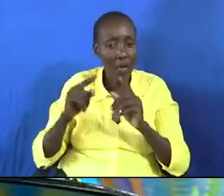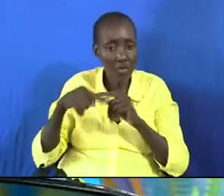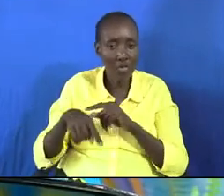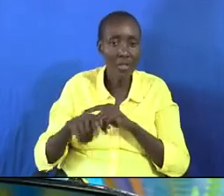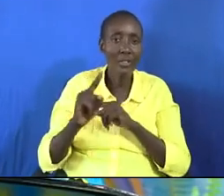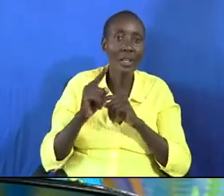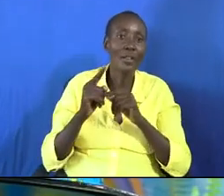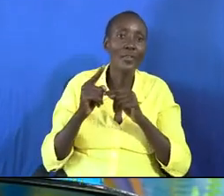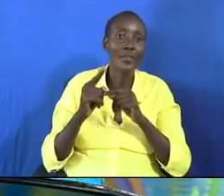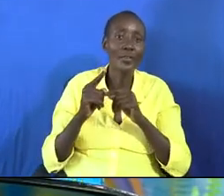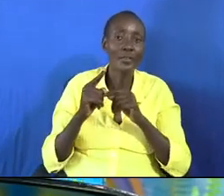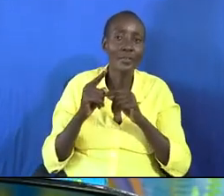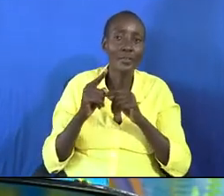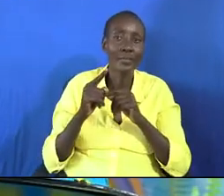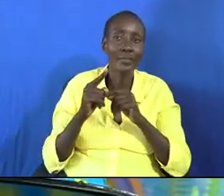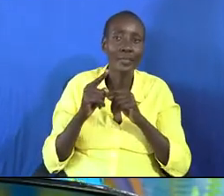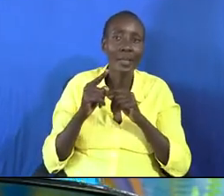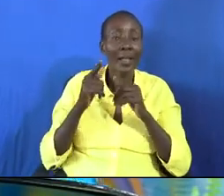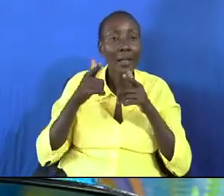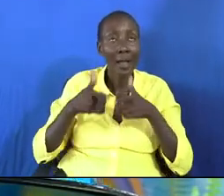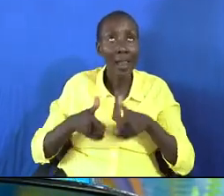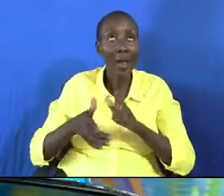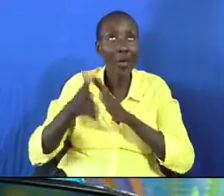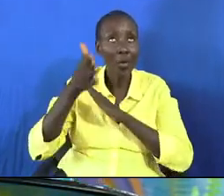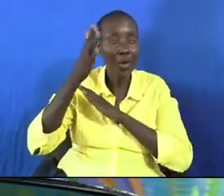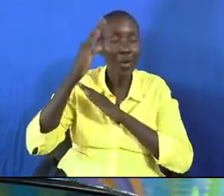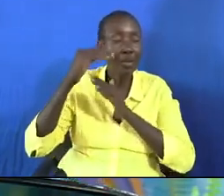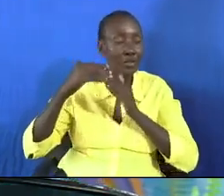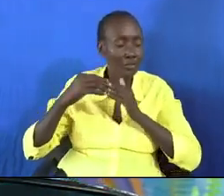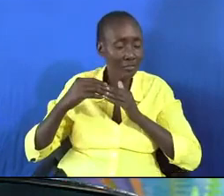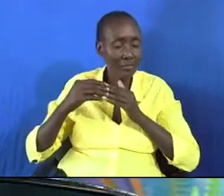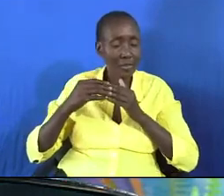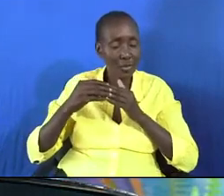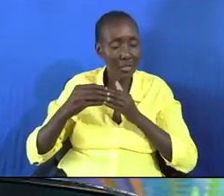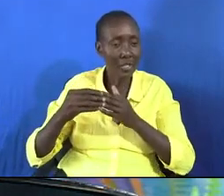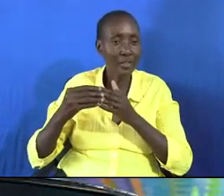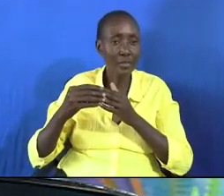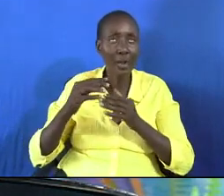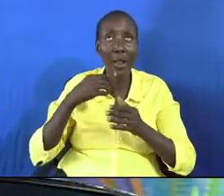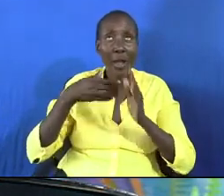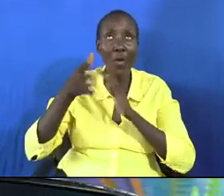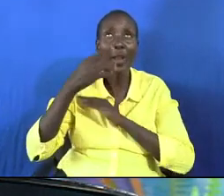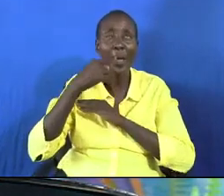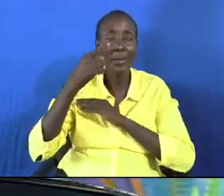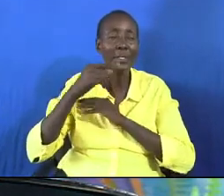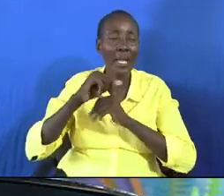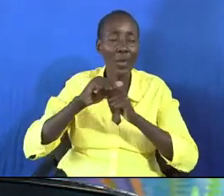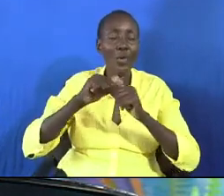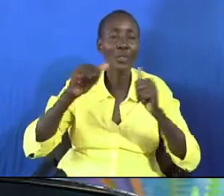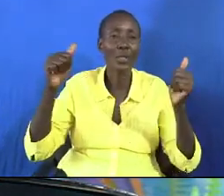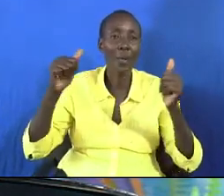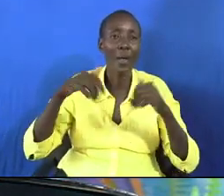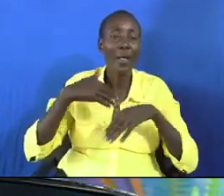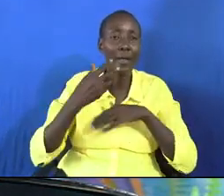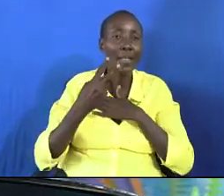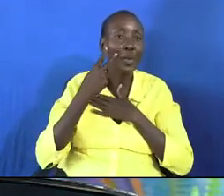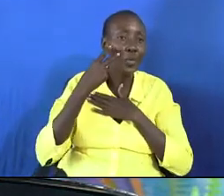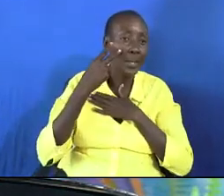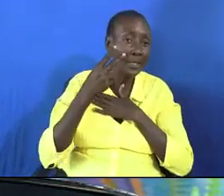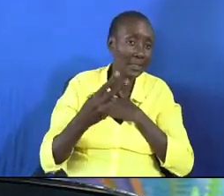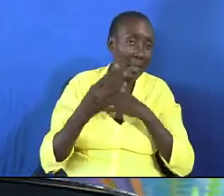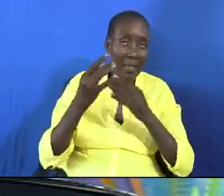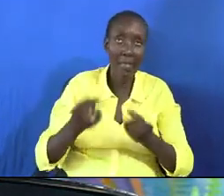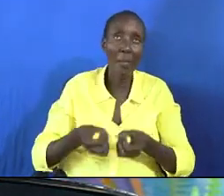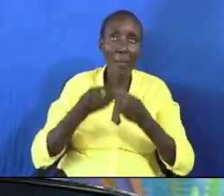yourself. Just believe God has said so, and let's step out. We shall see the wonders of